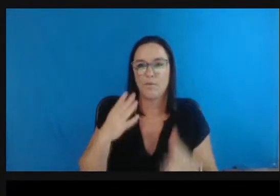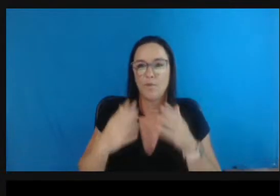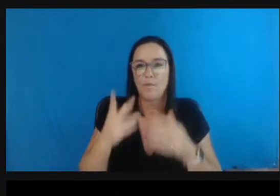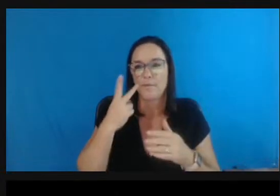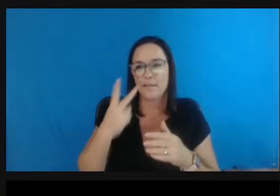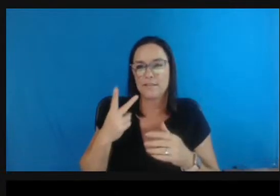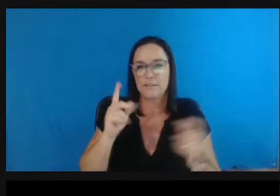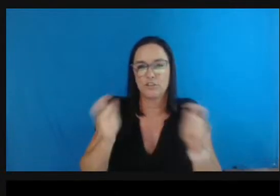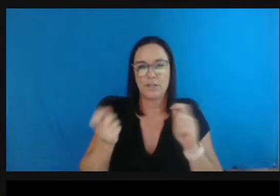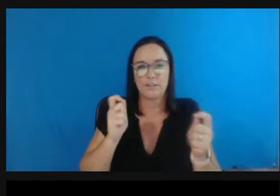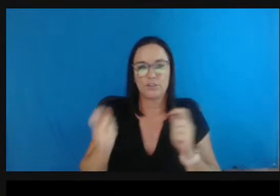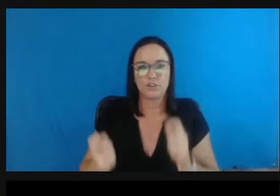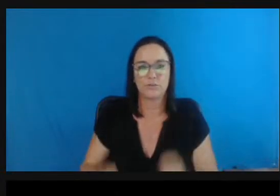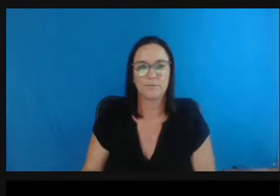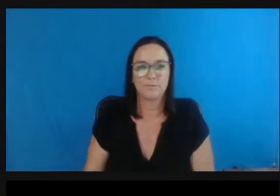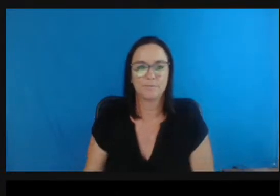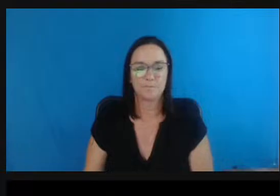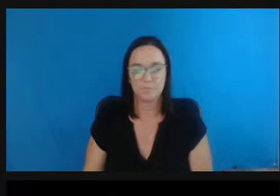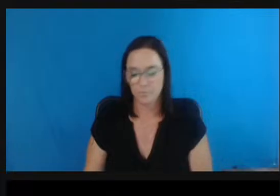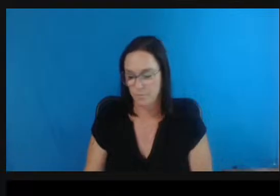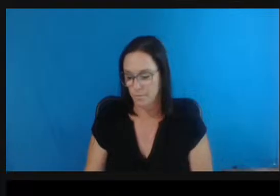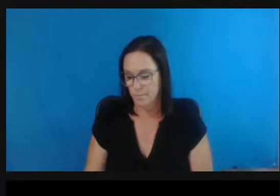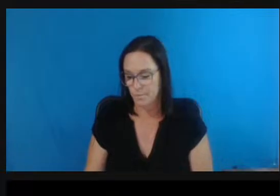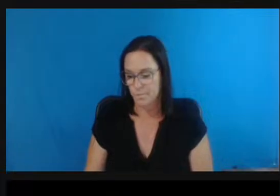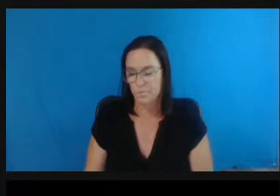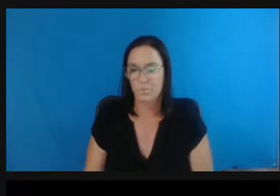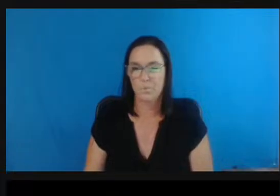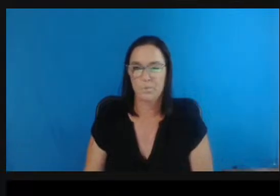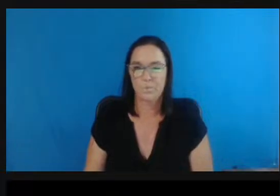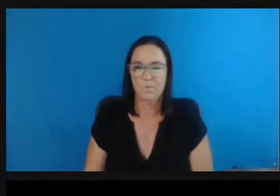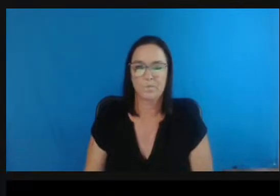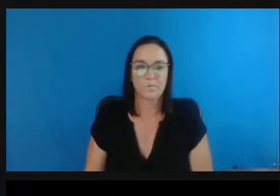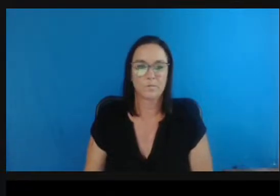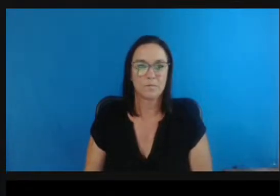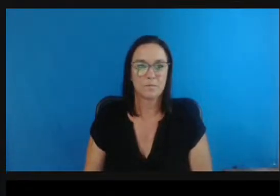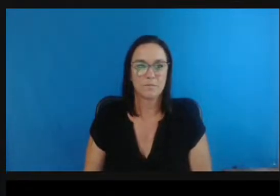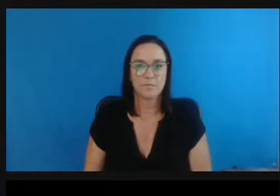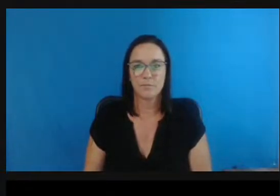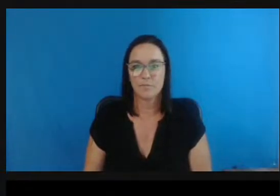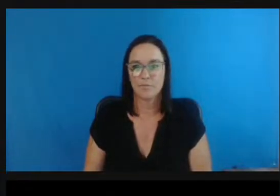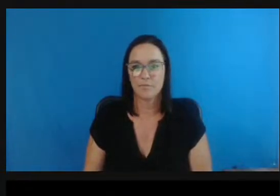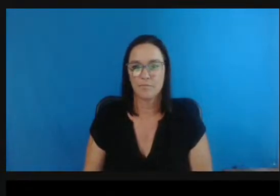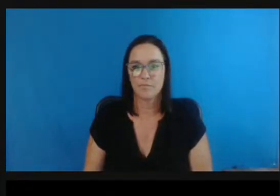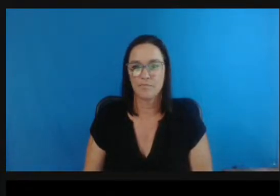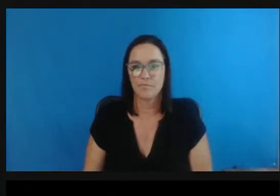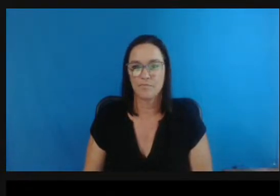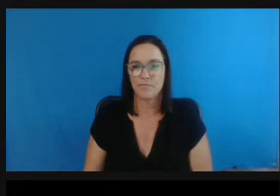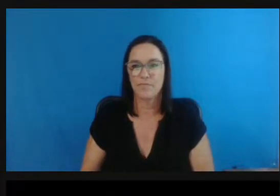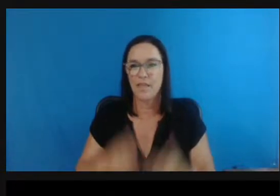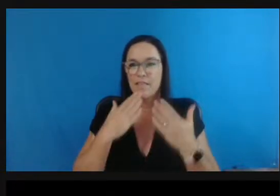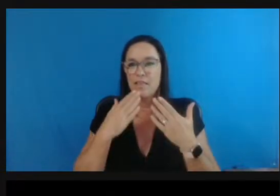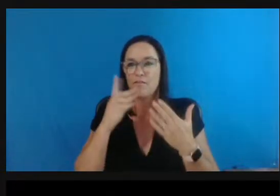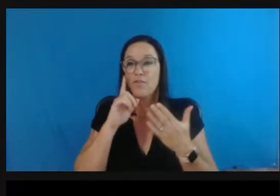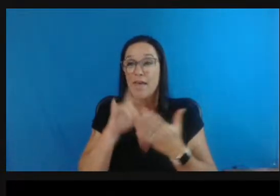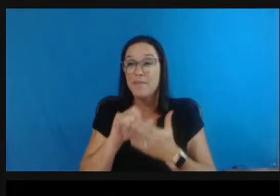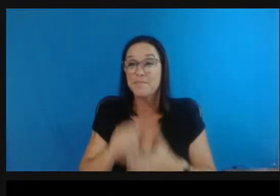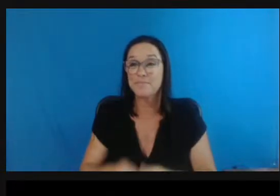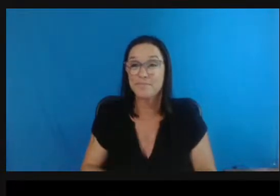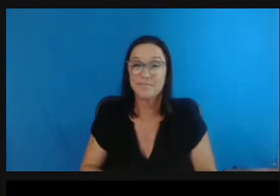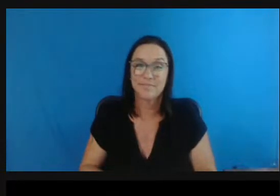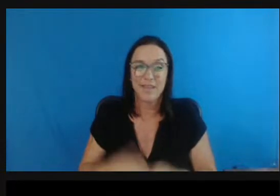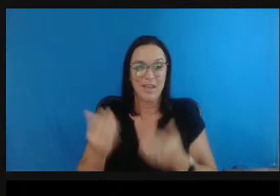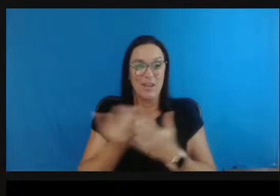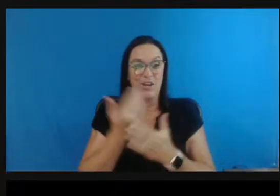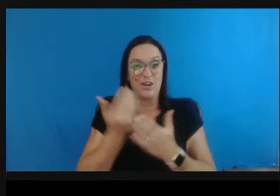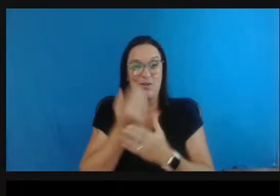out at some point and see the context a little bit more easily too. Right. Yeah, thanks for that. There's some breaking news on